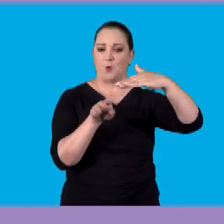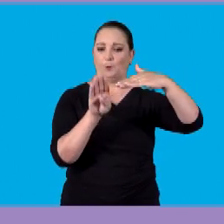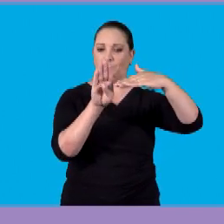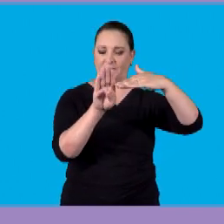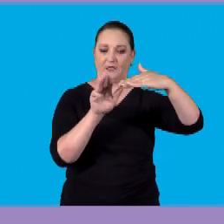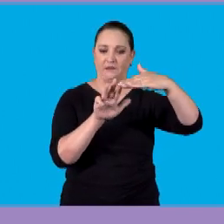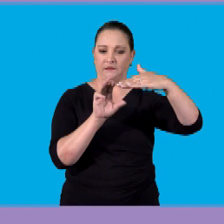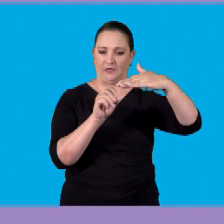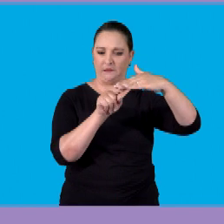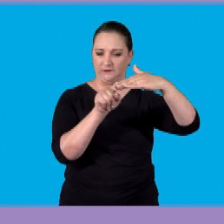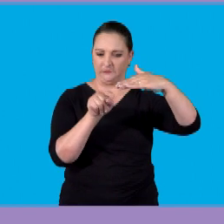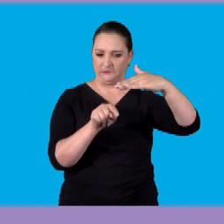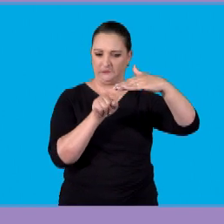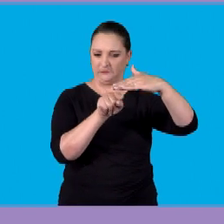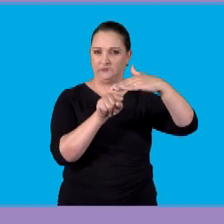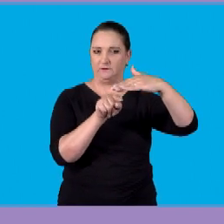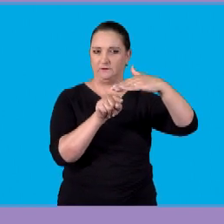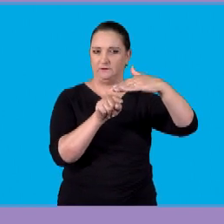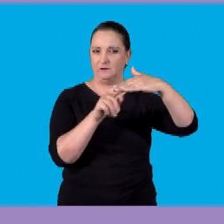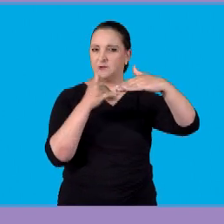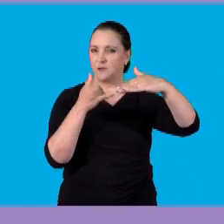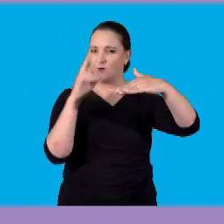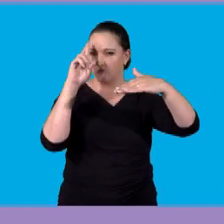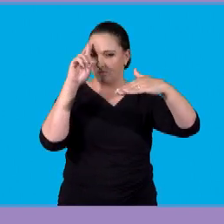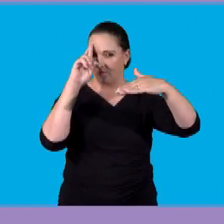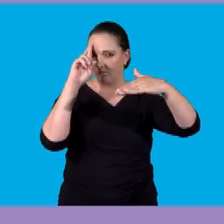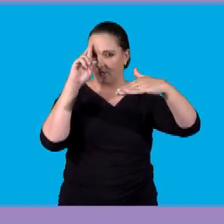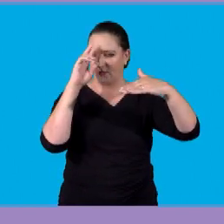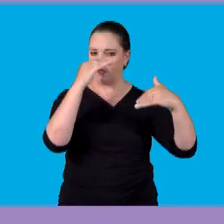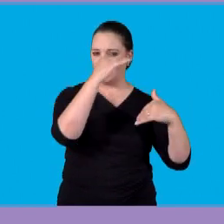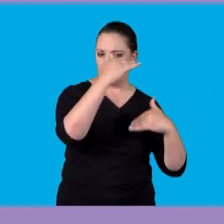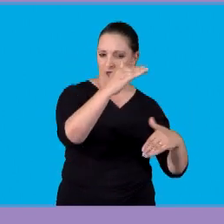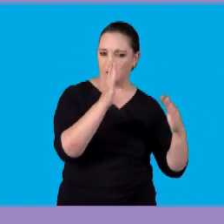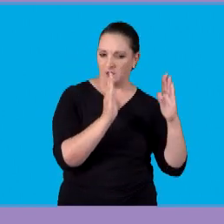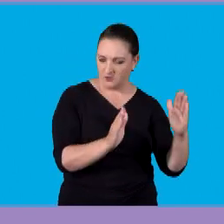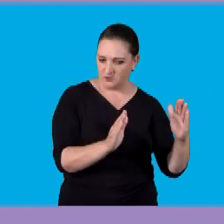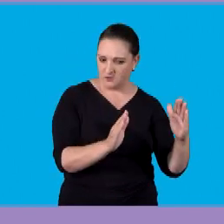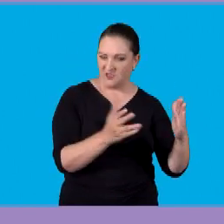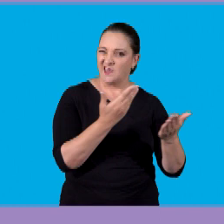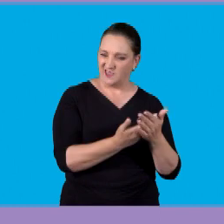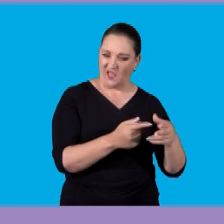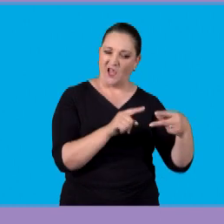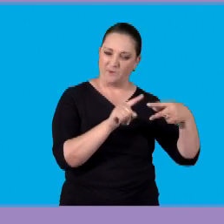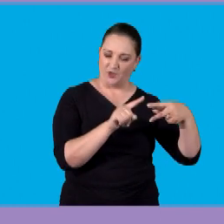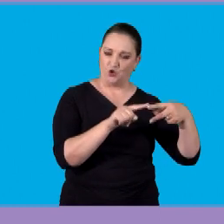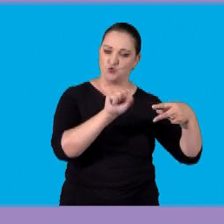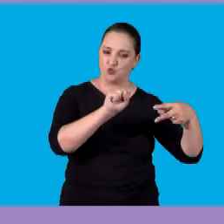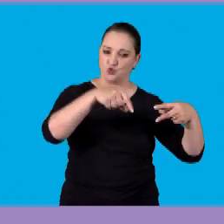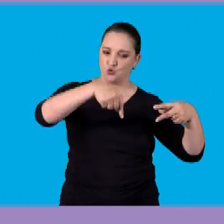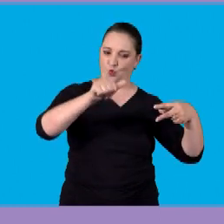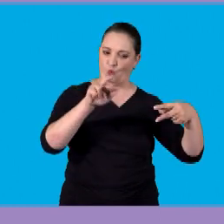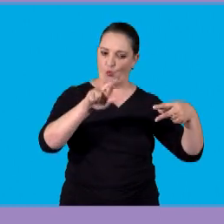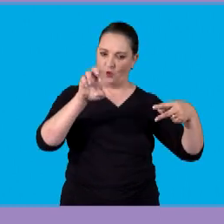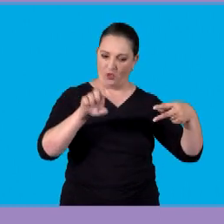diagram. Now, what does that mean? Remember, we said all the sides are equal, meaning it is either a square or